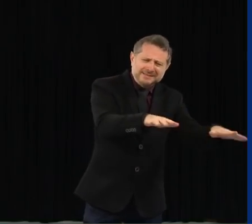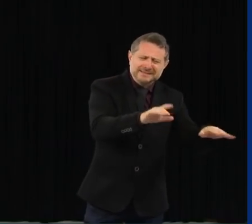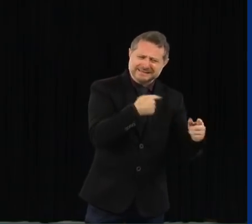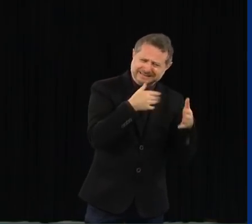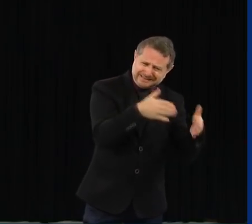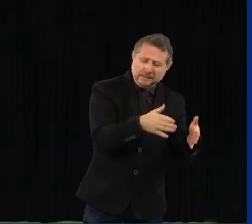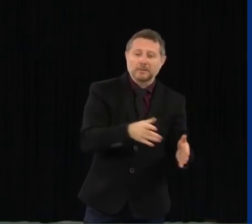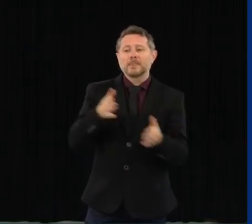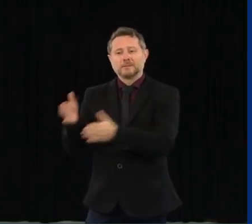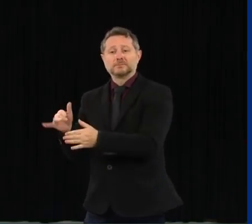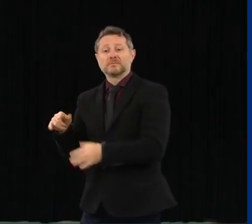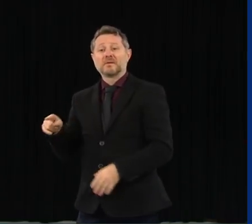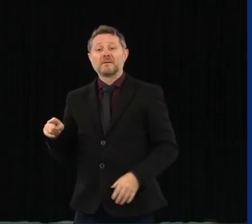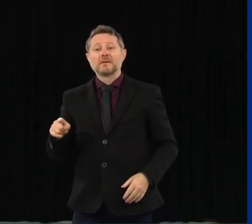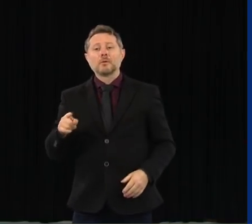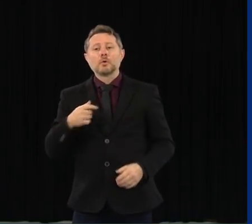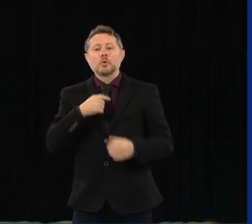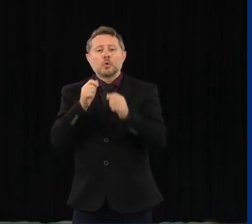et cetera,